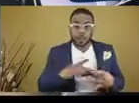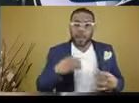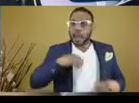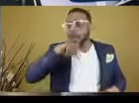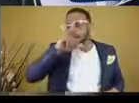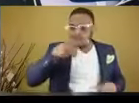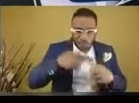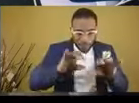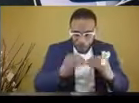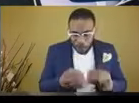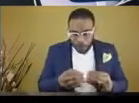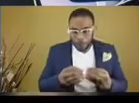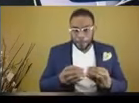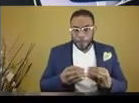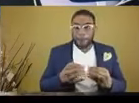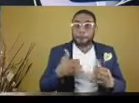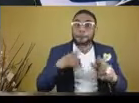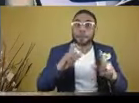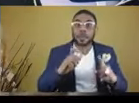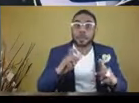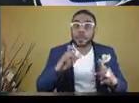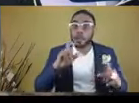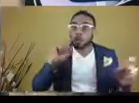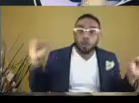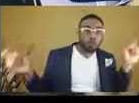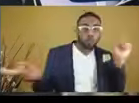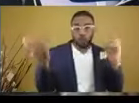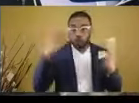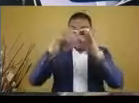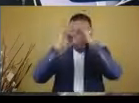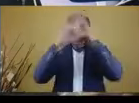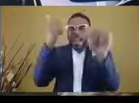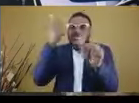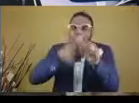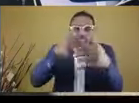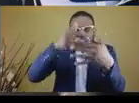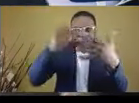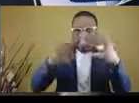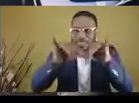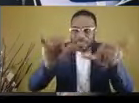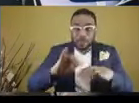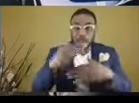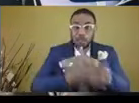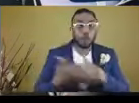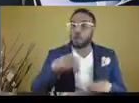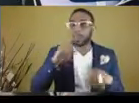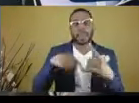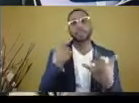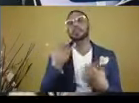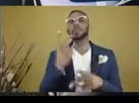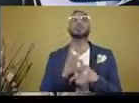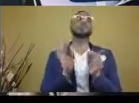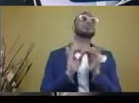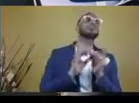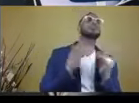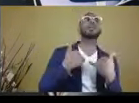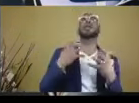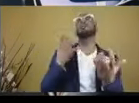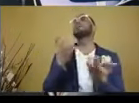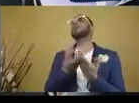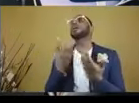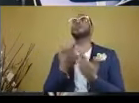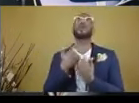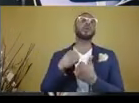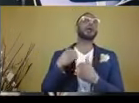of this organization. We have to radically reimagine every single system in this country. That we can't just keep saying, well, let's fit what the